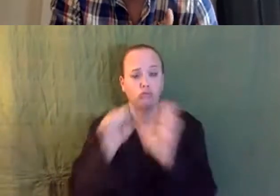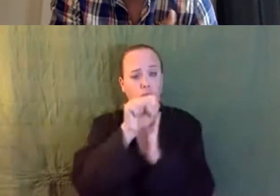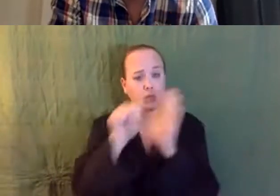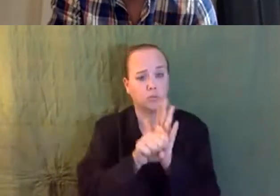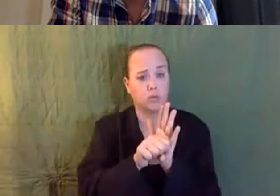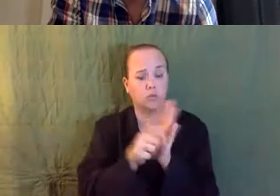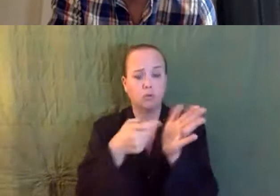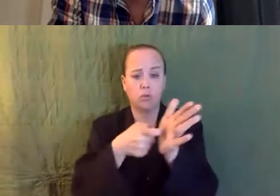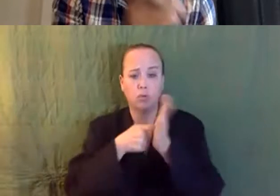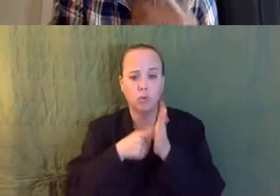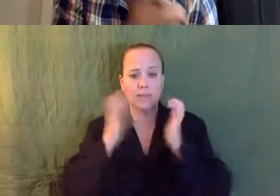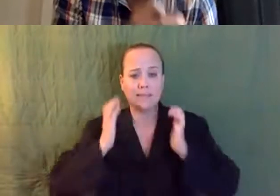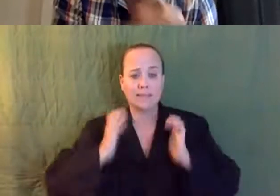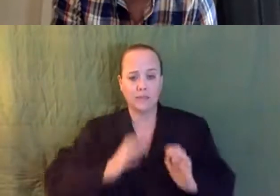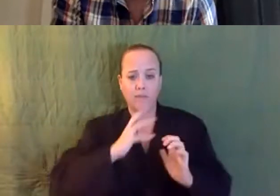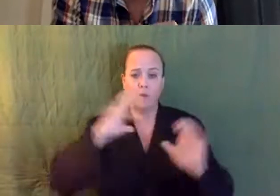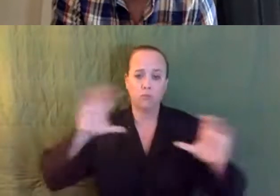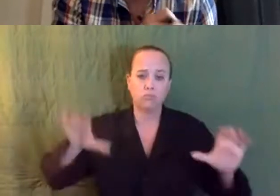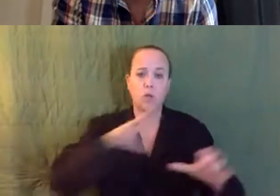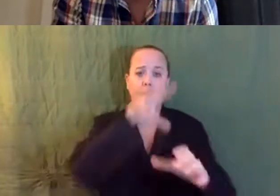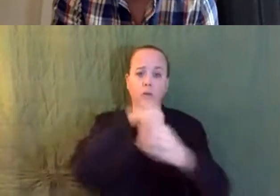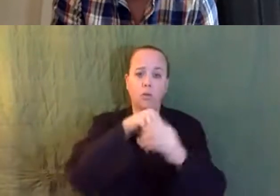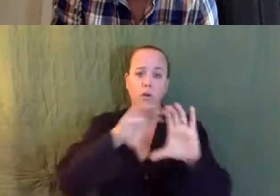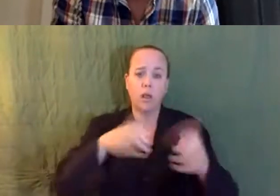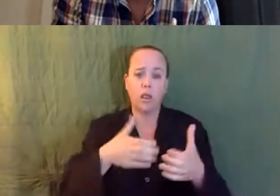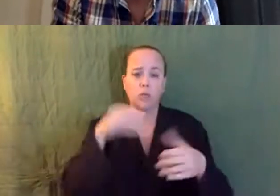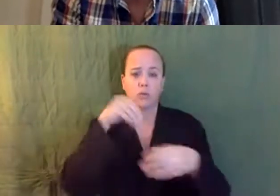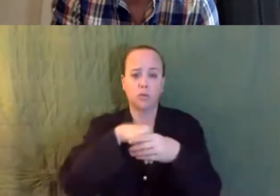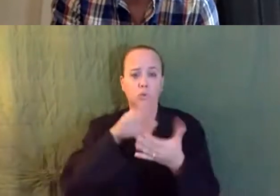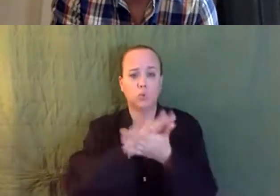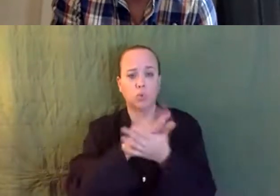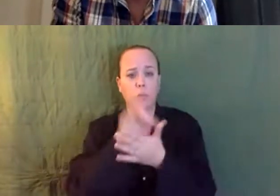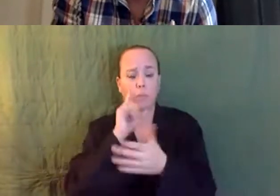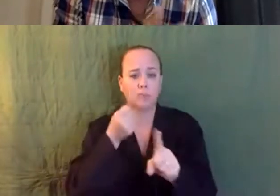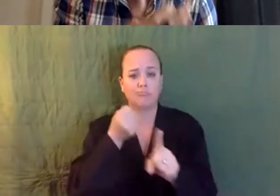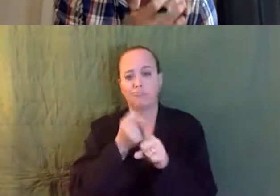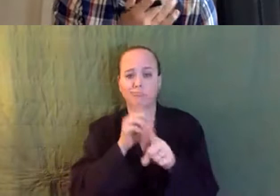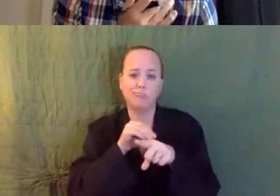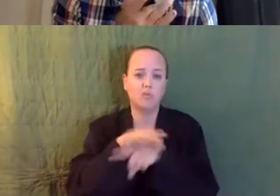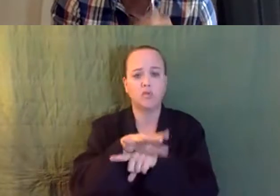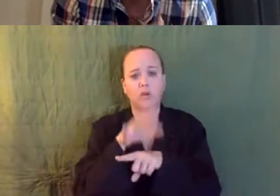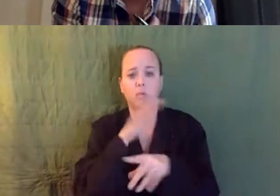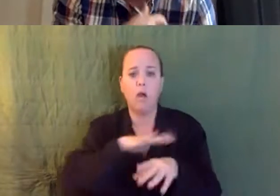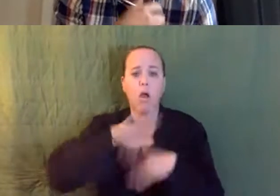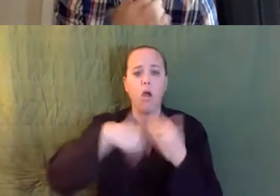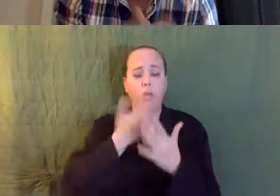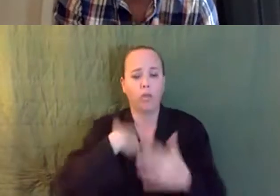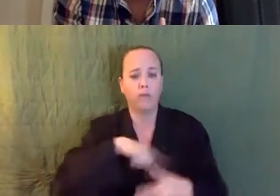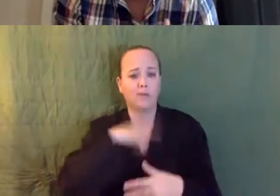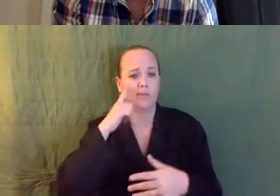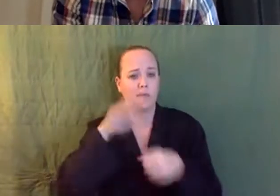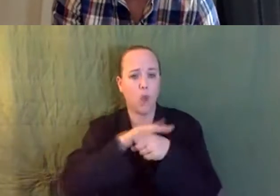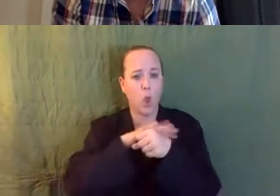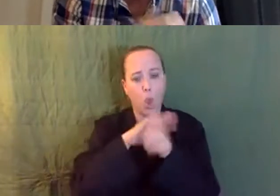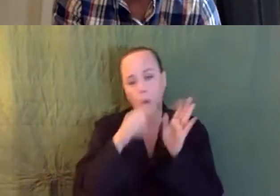civic engagement class in our schools, because it affects all of us. And I think that whether you're a representative on the local level or